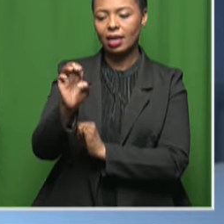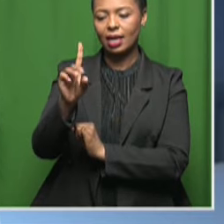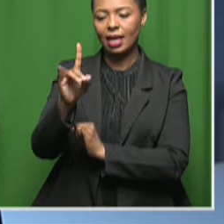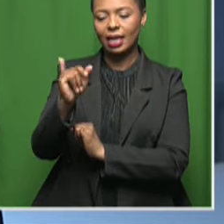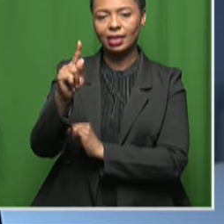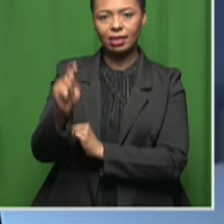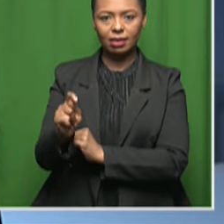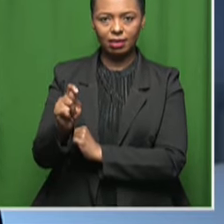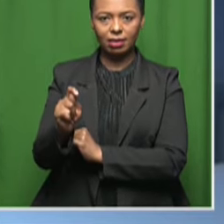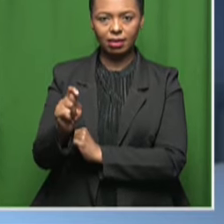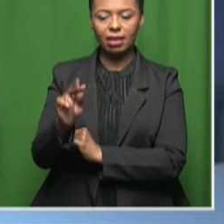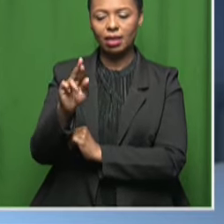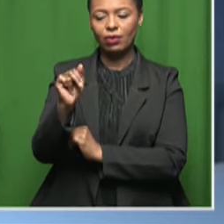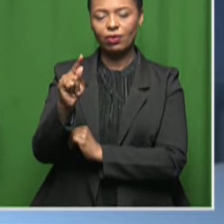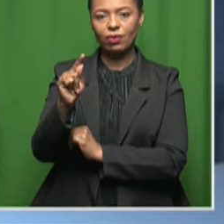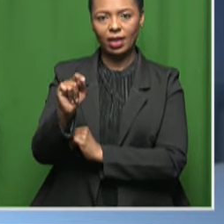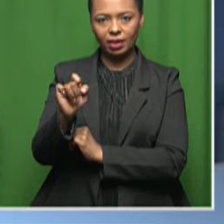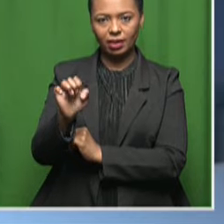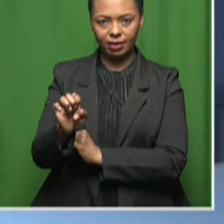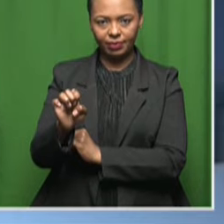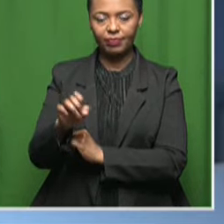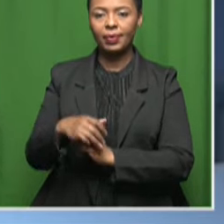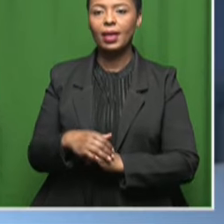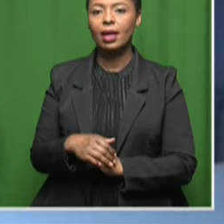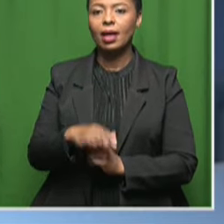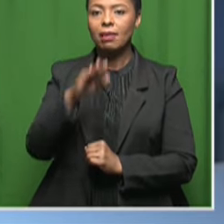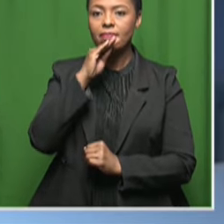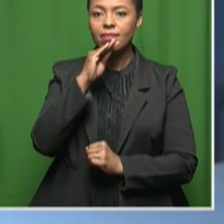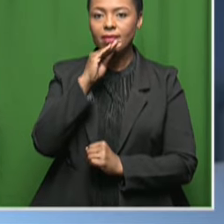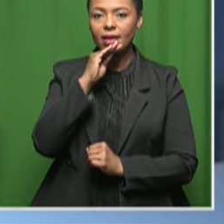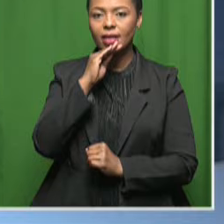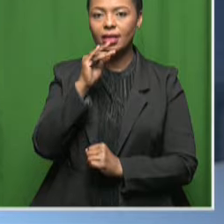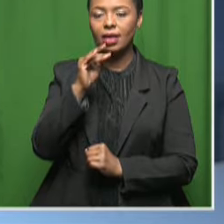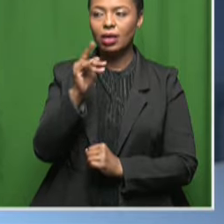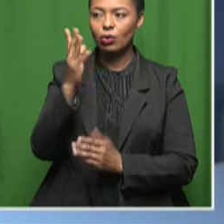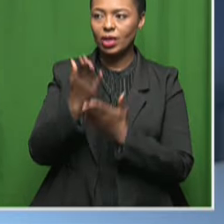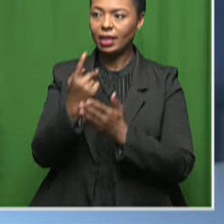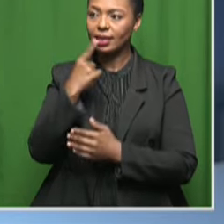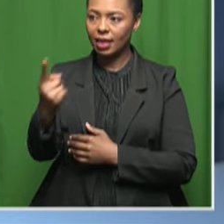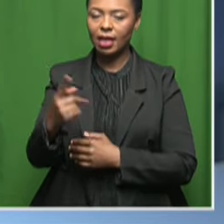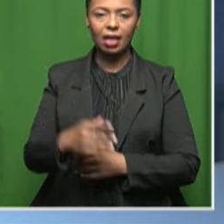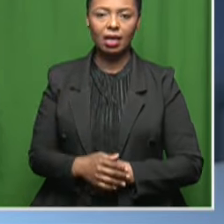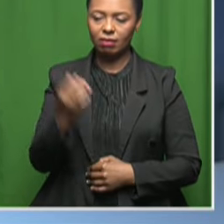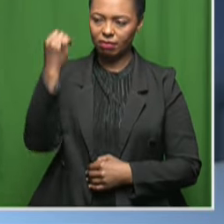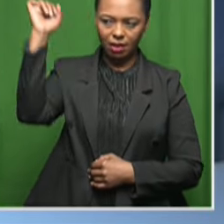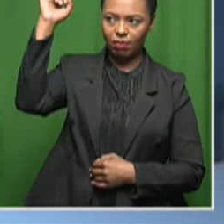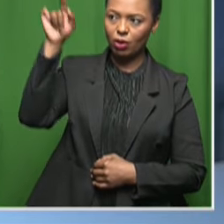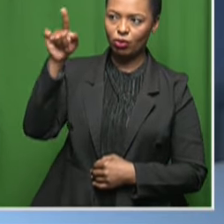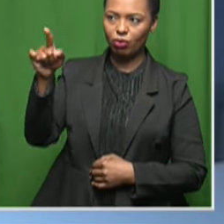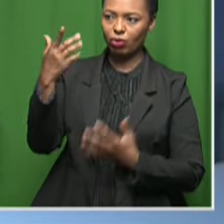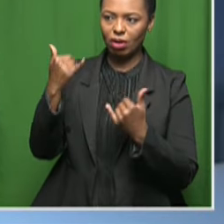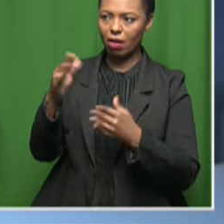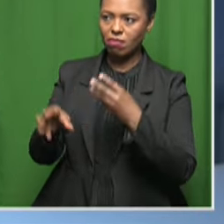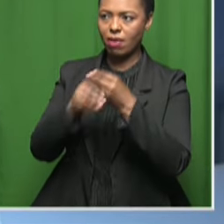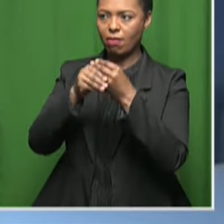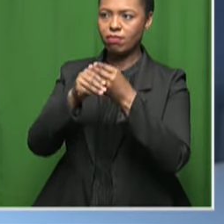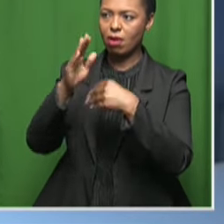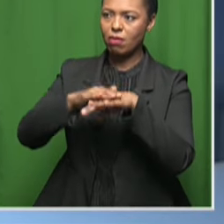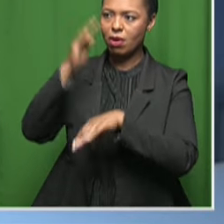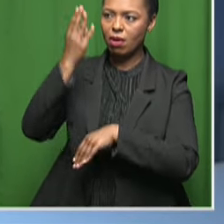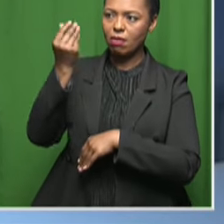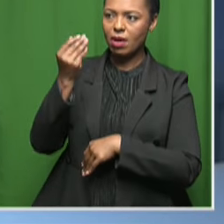by your own standards, you have rated us wrongly, and therefore we are challenging you insofar